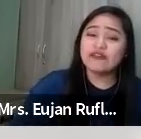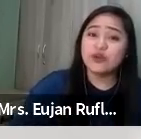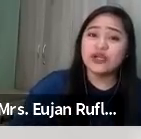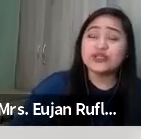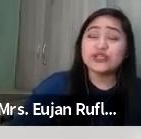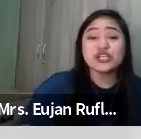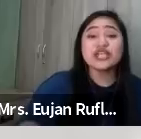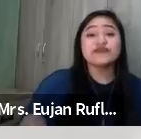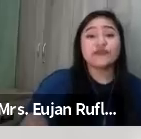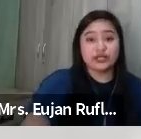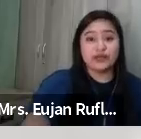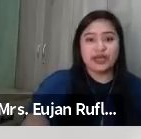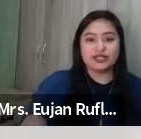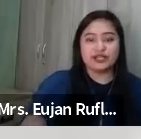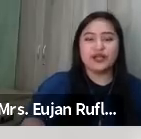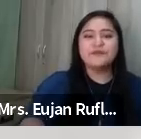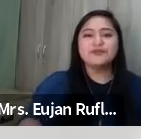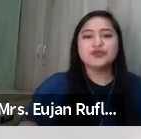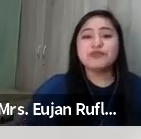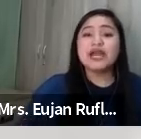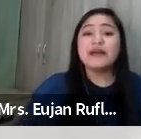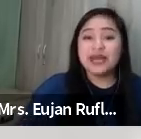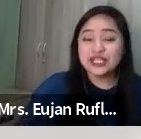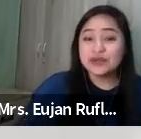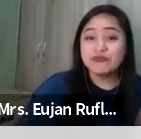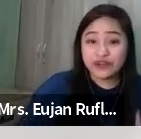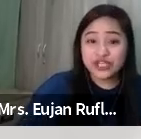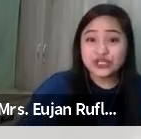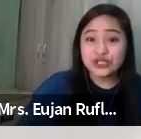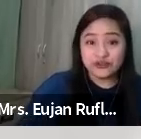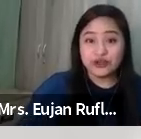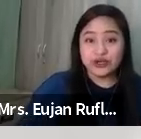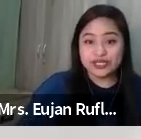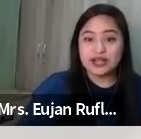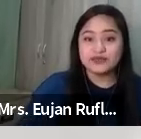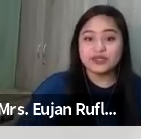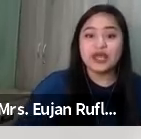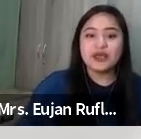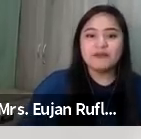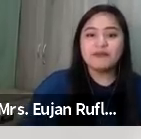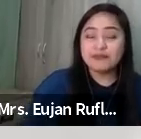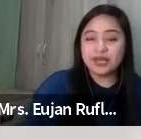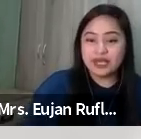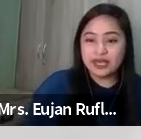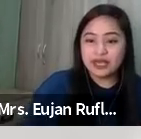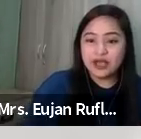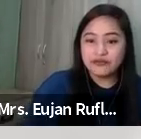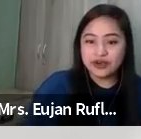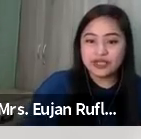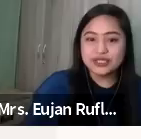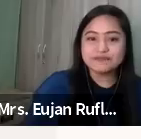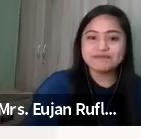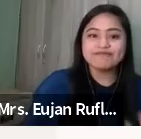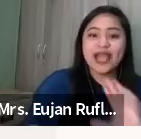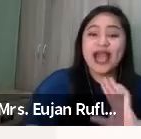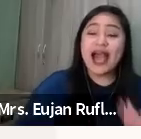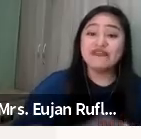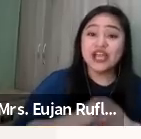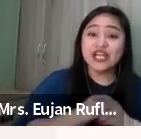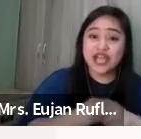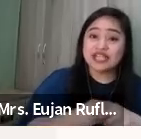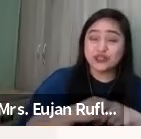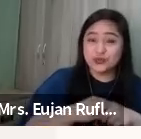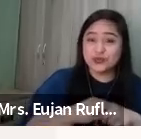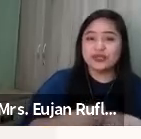like everyone to change for the better, to be a better version of yourselves by being first,